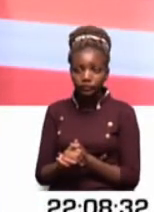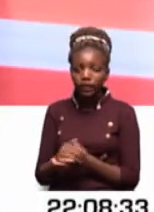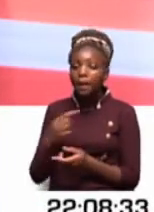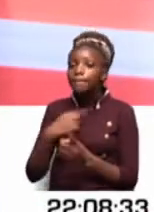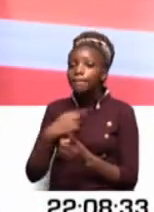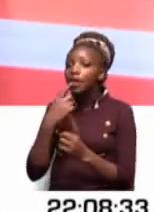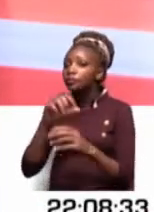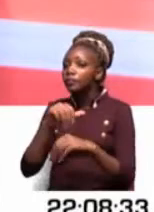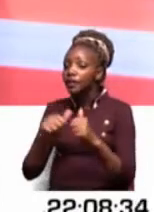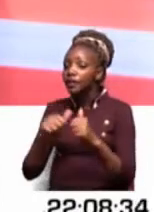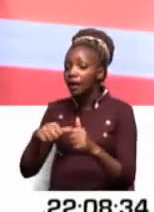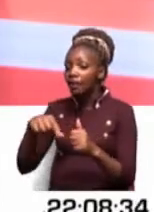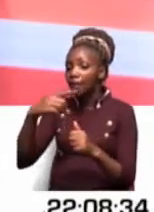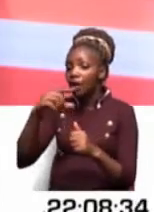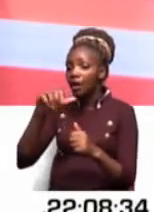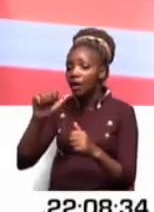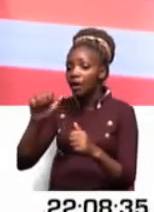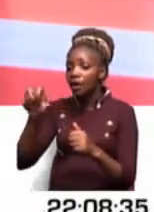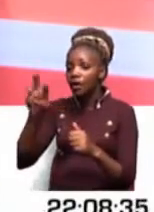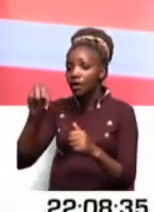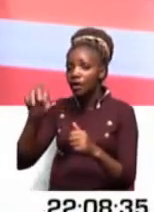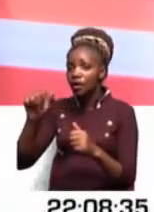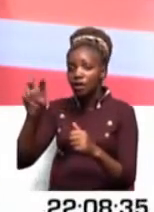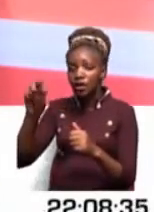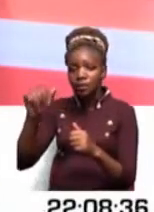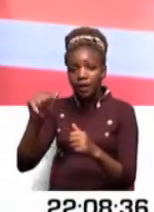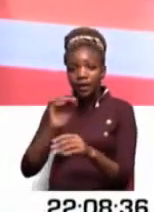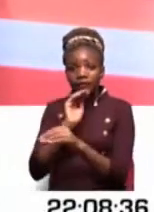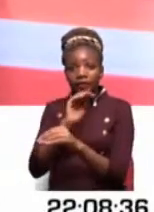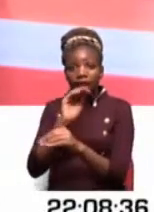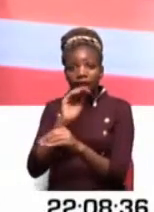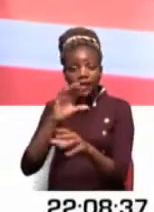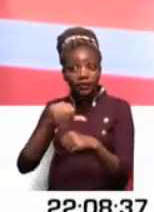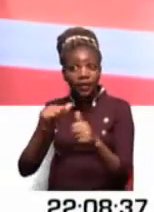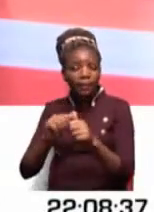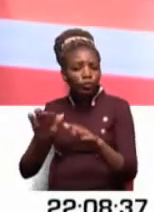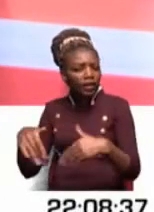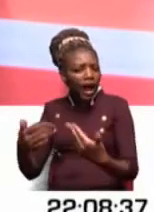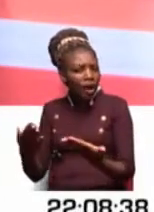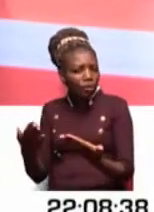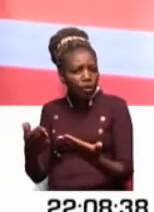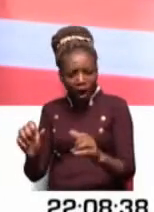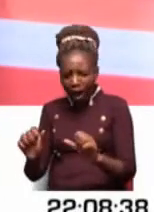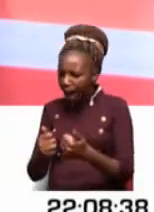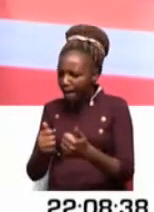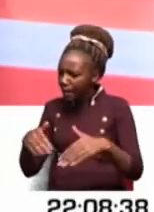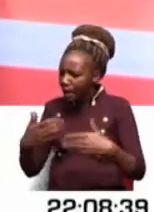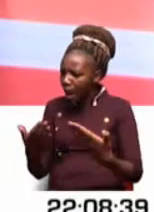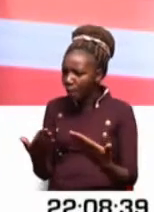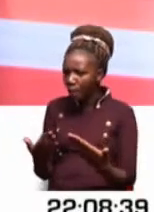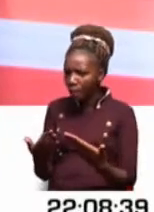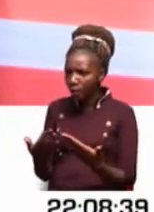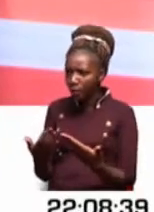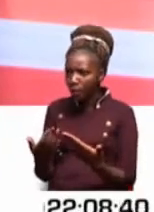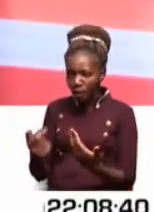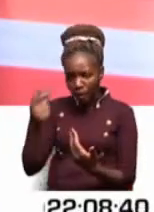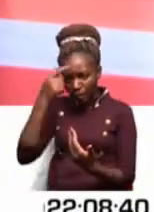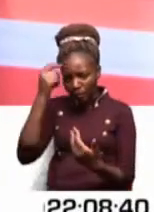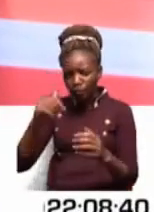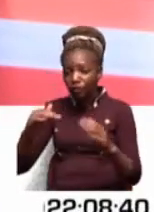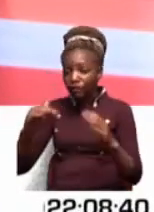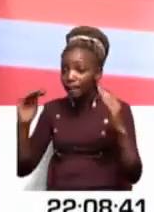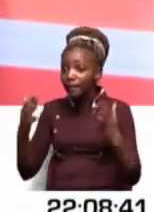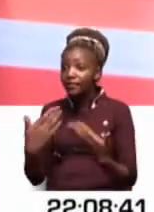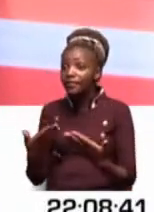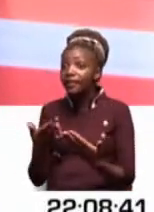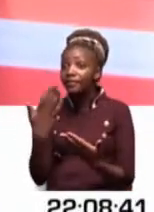The members of parliament of Germany, all of them are asking, how did it happen? You know, it is a big thing out there.